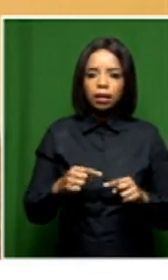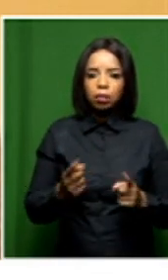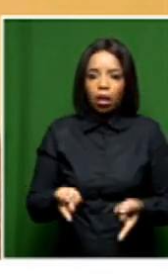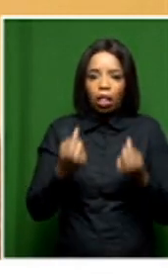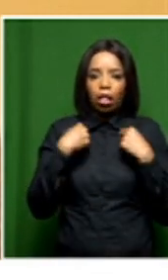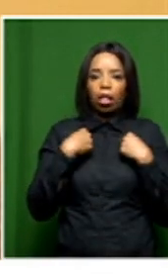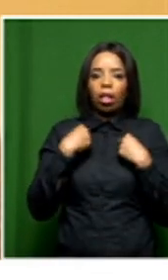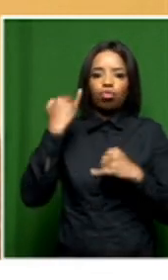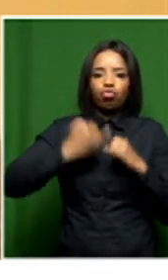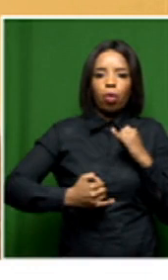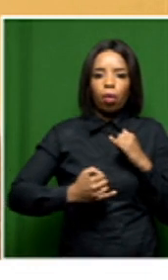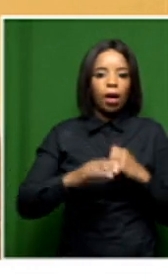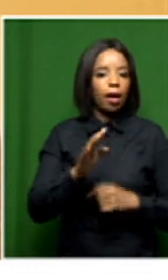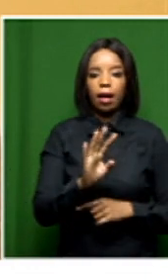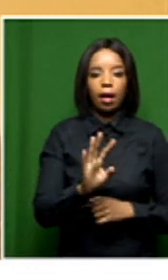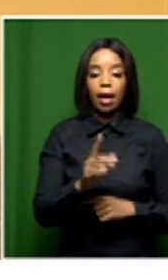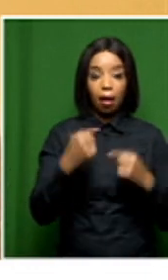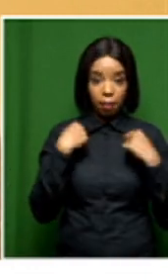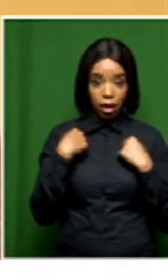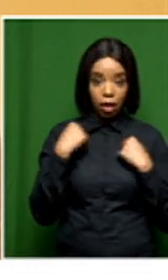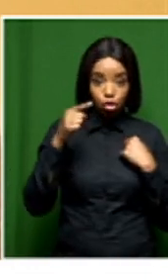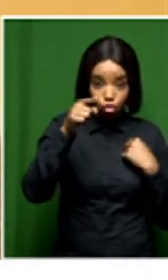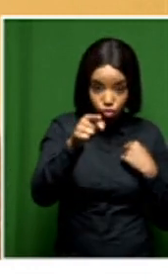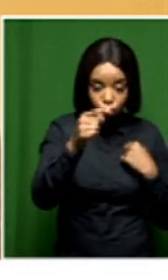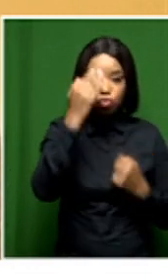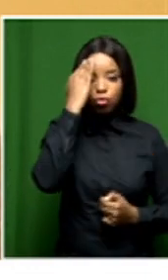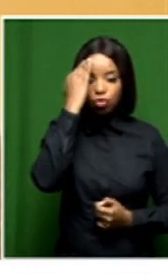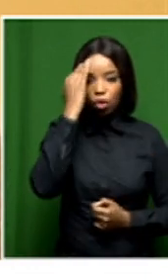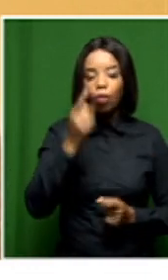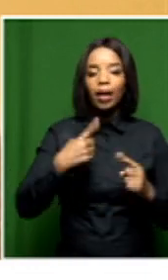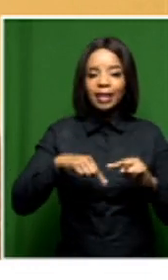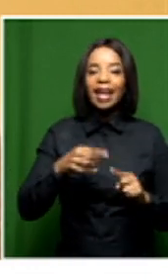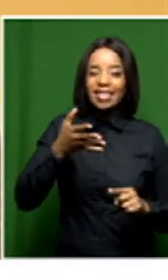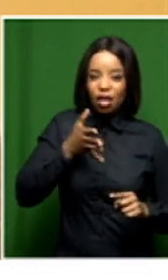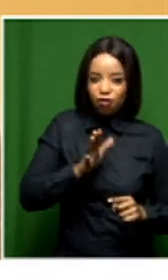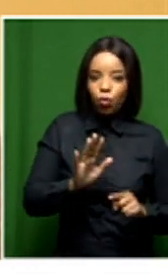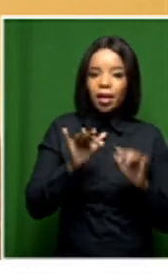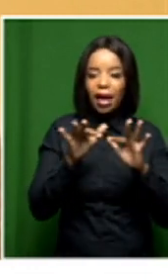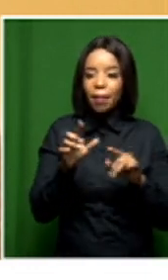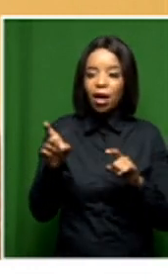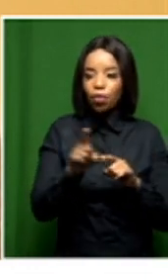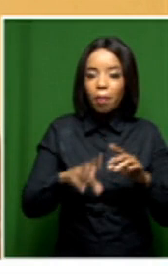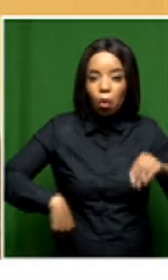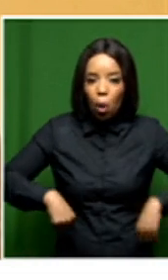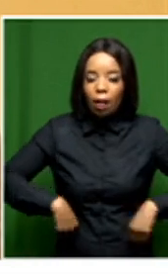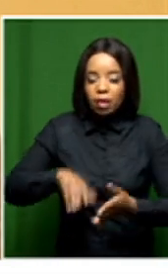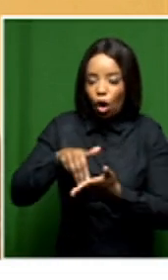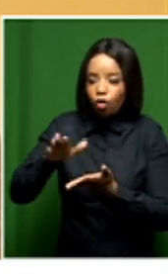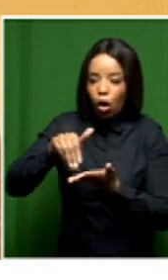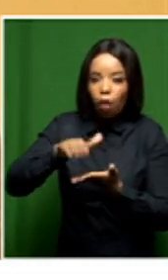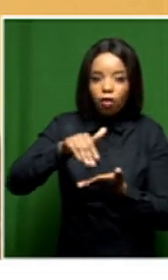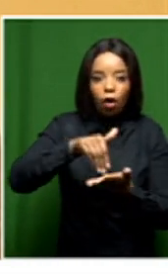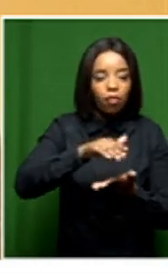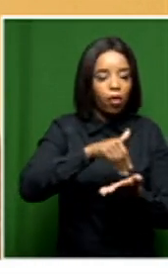wrong. Me and yourself know very well that we want to get rid of rotten apples. However, we need to make sure that we